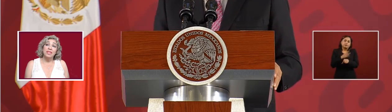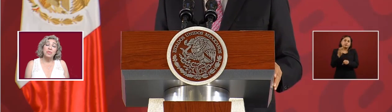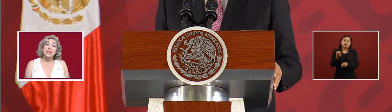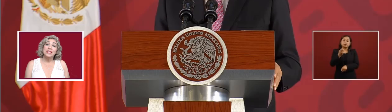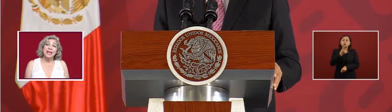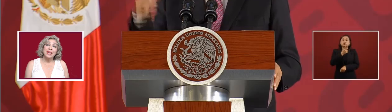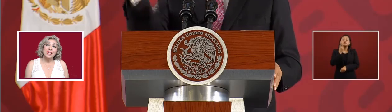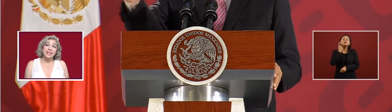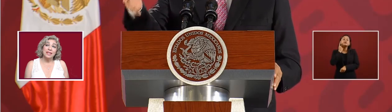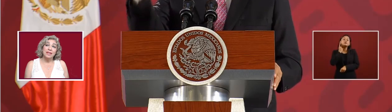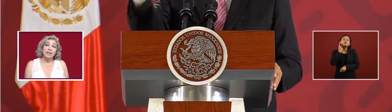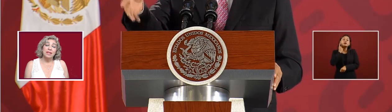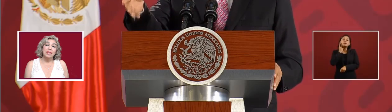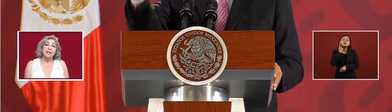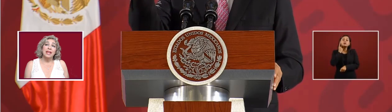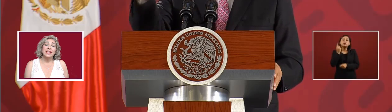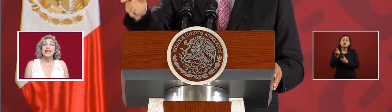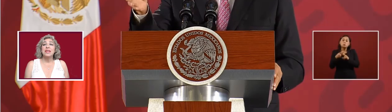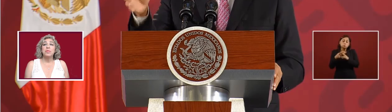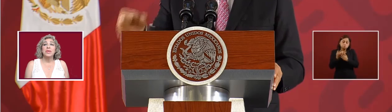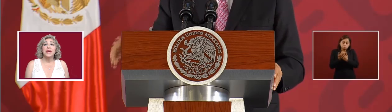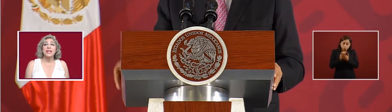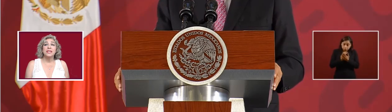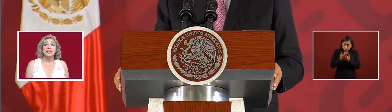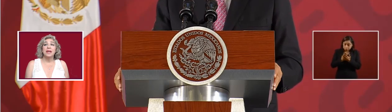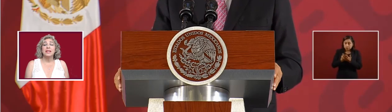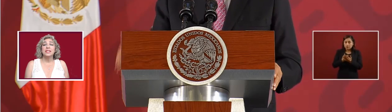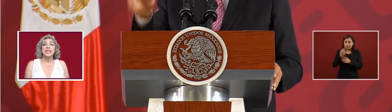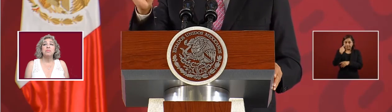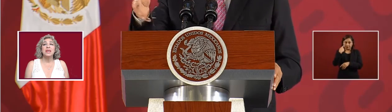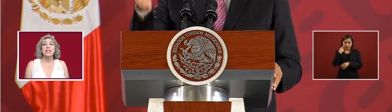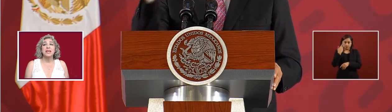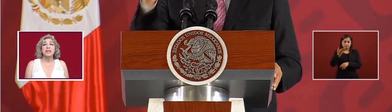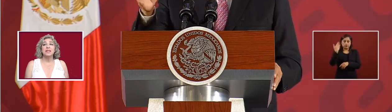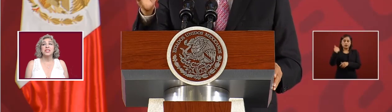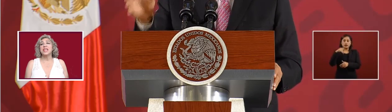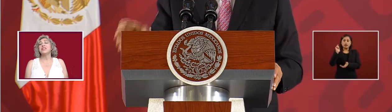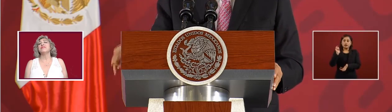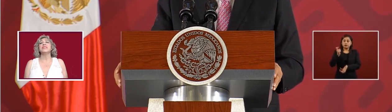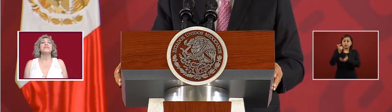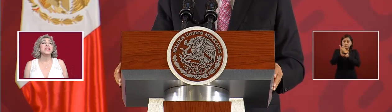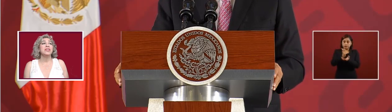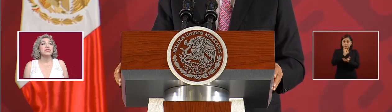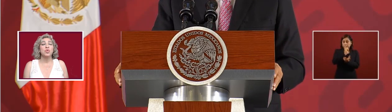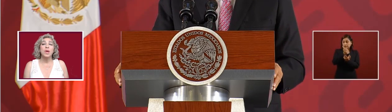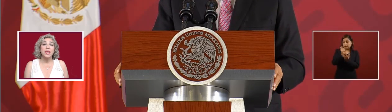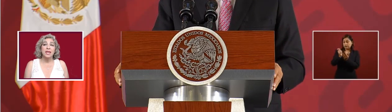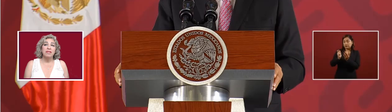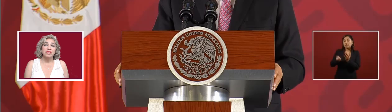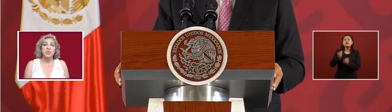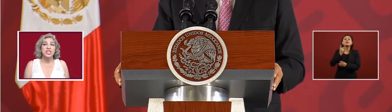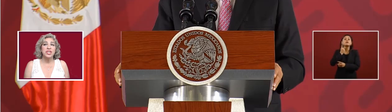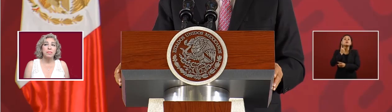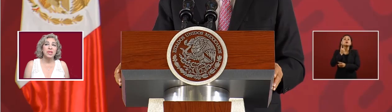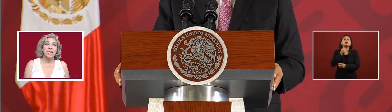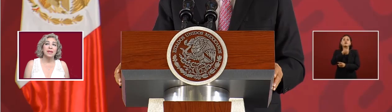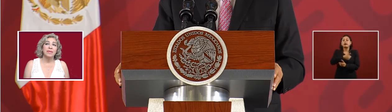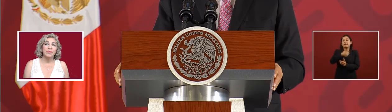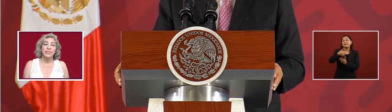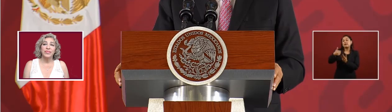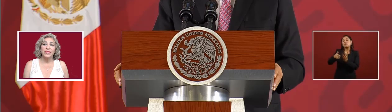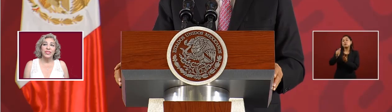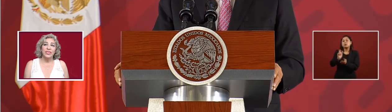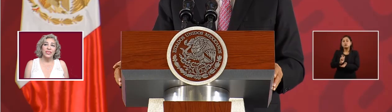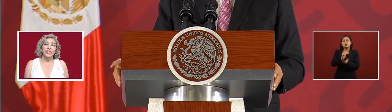They would assign it, like say they would get, 10 million, 10 or 15 or 20, to each deputy.